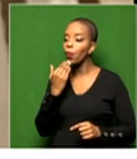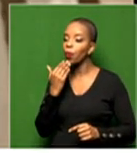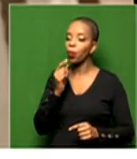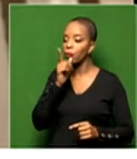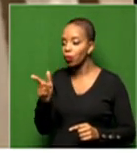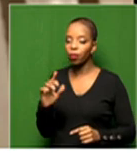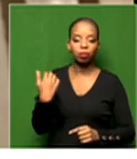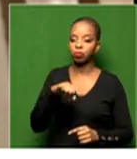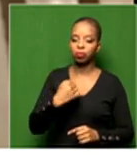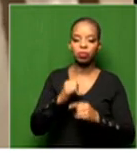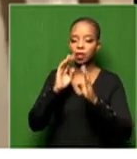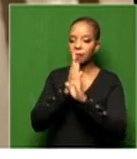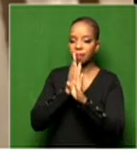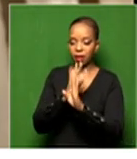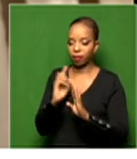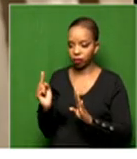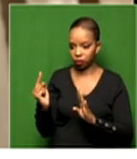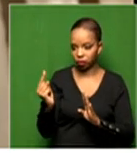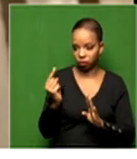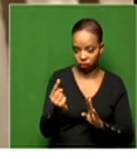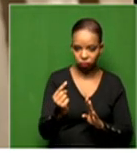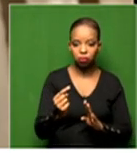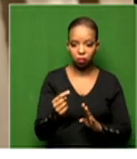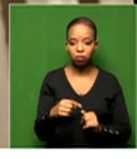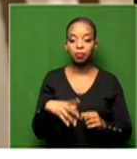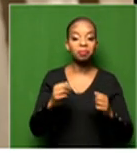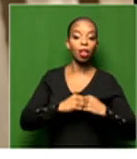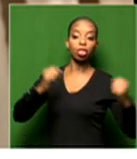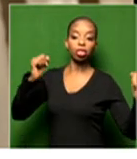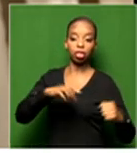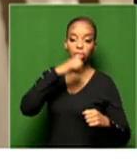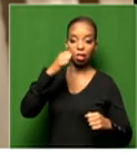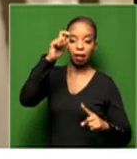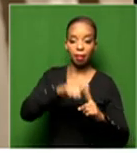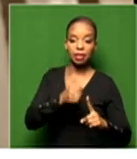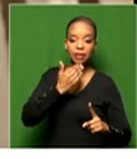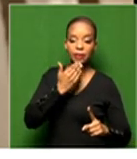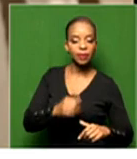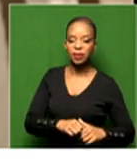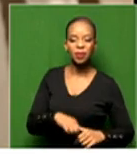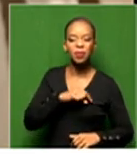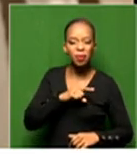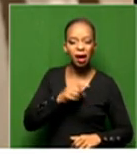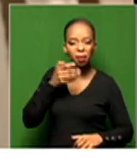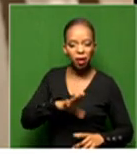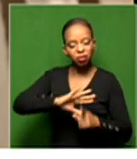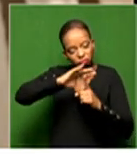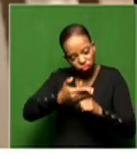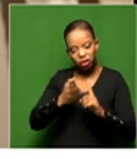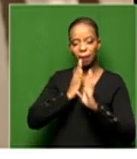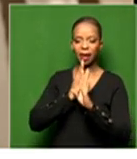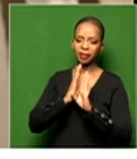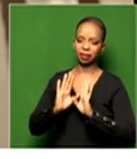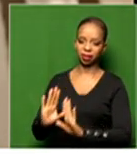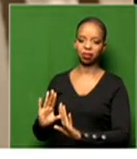to take. The non-disclosure of the patient's name is to ensure that their privacy is protected and